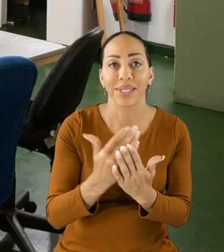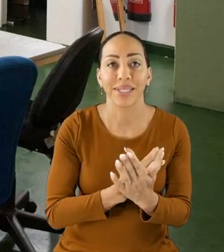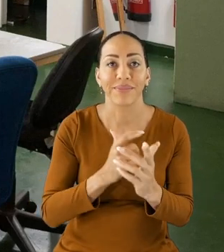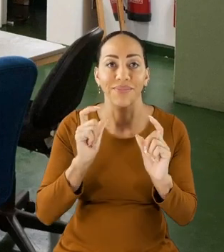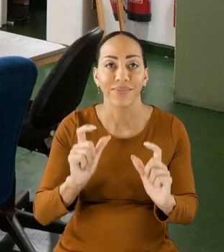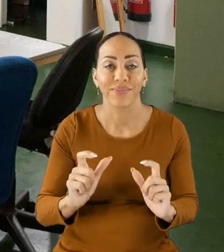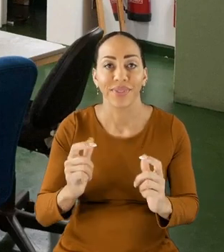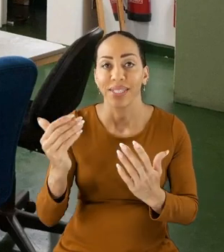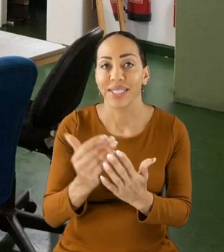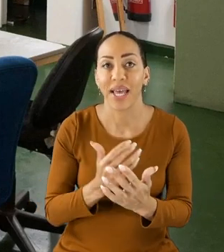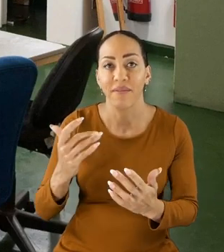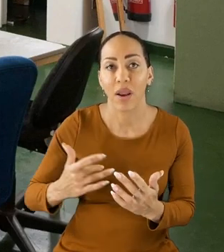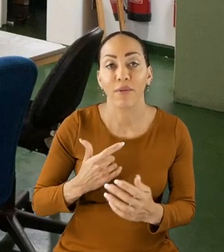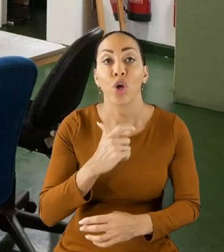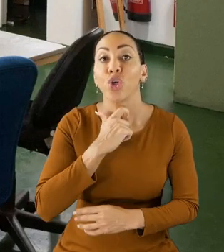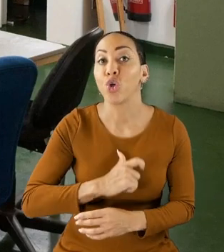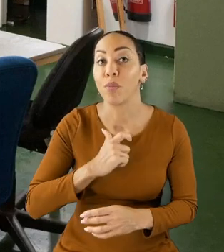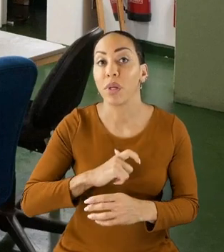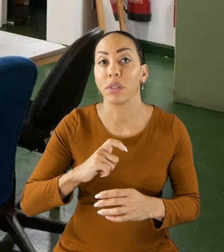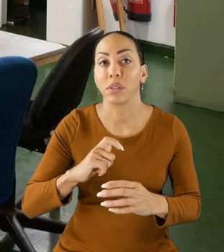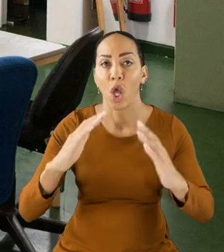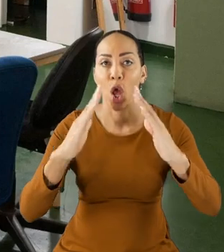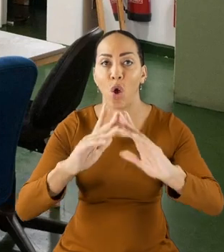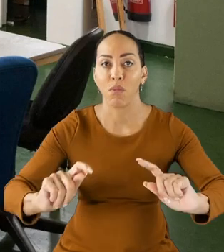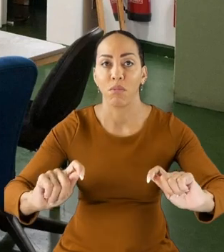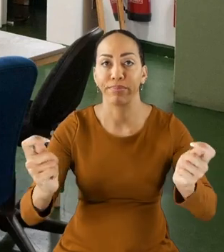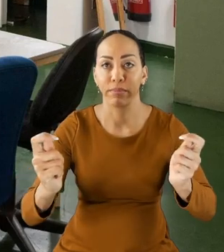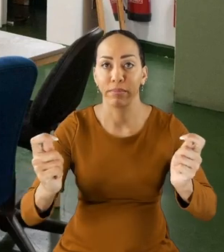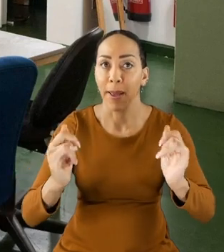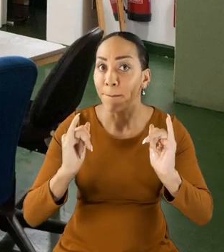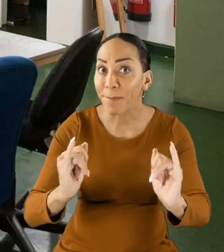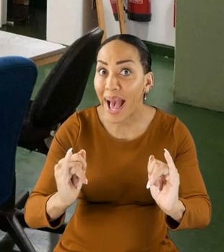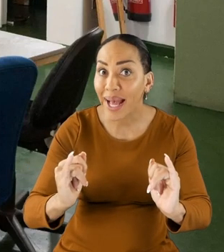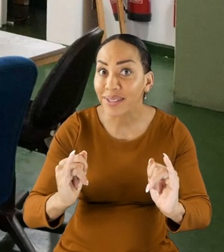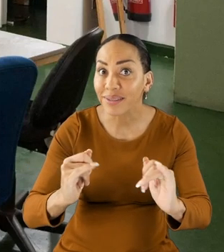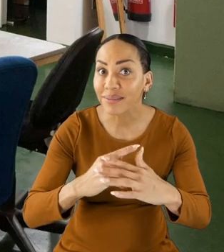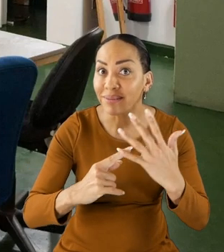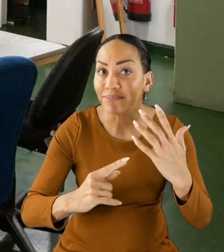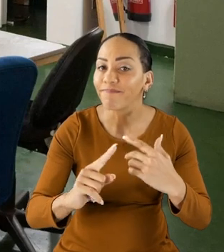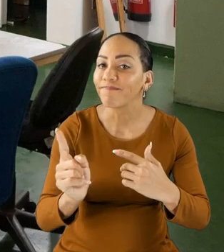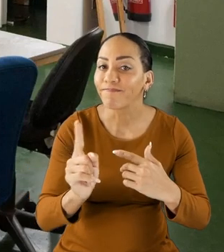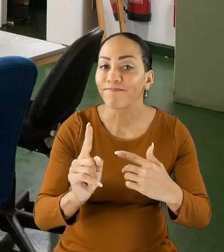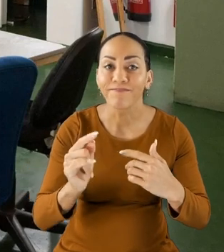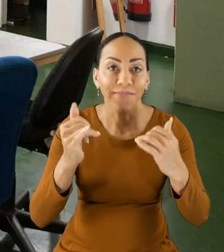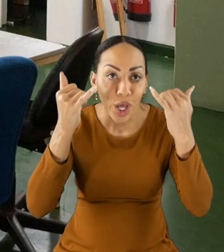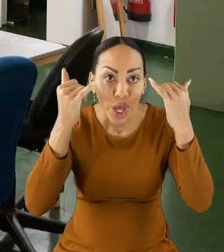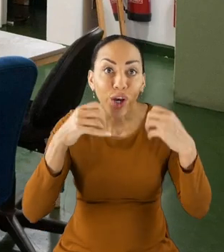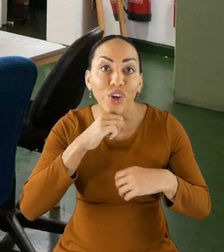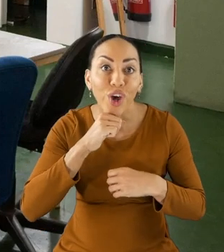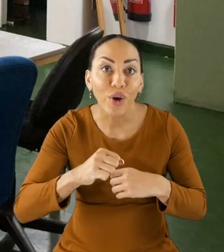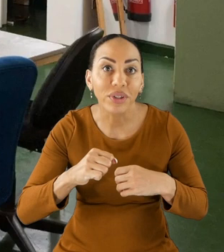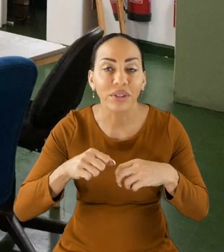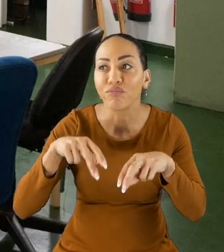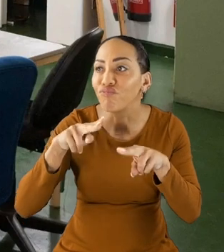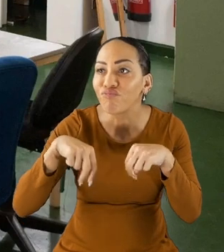and save lives. But while the humans were locked away in their homes, it wasn't all bad. In our absence, goats were